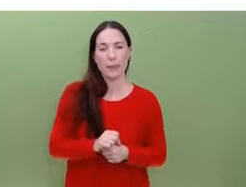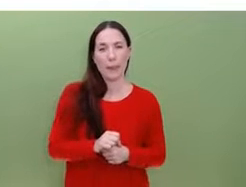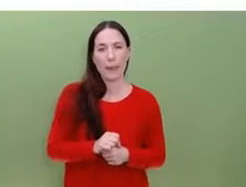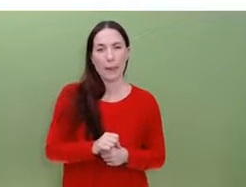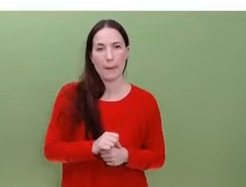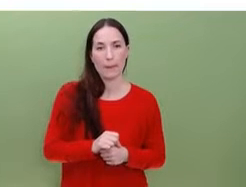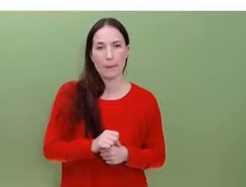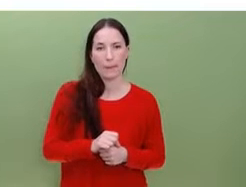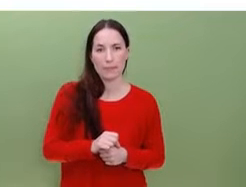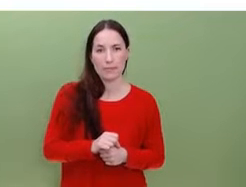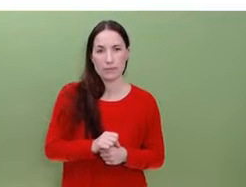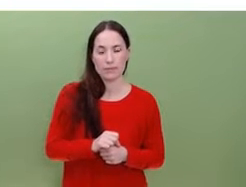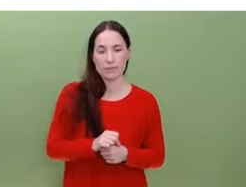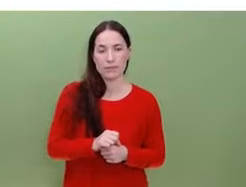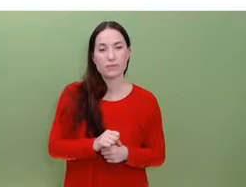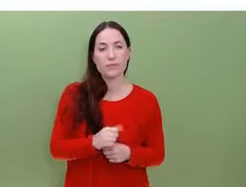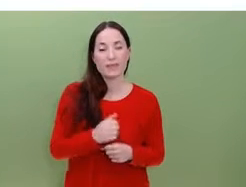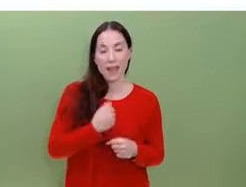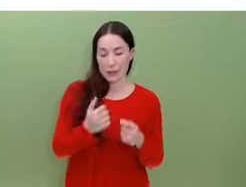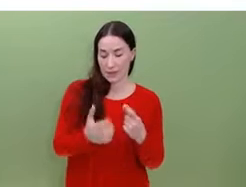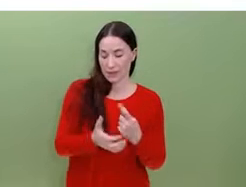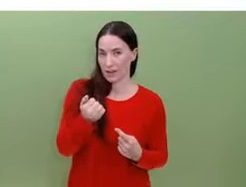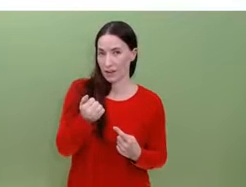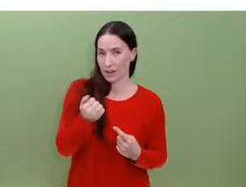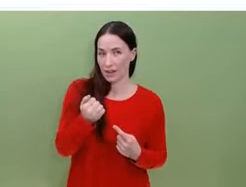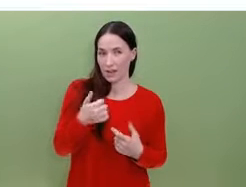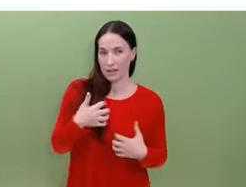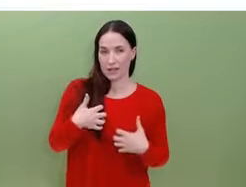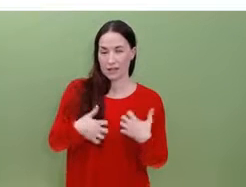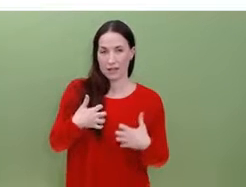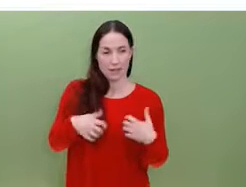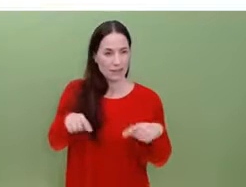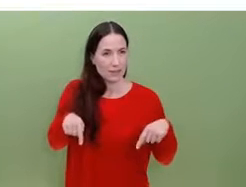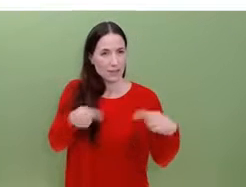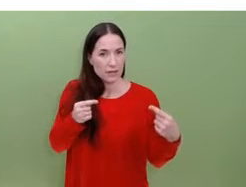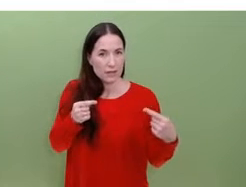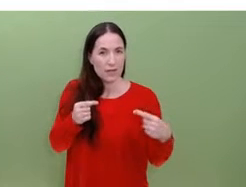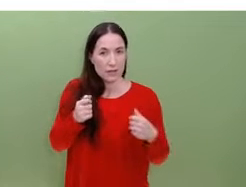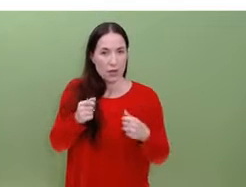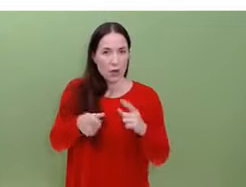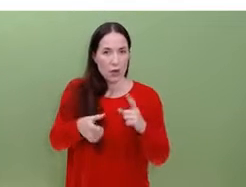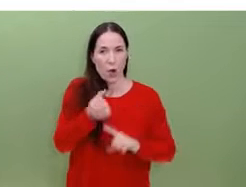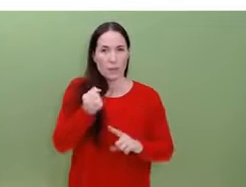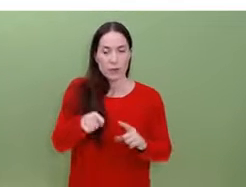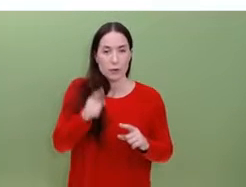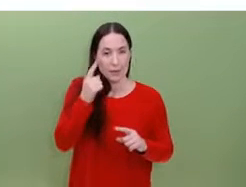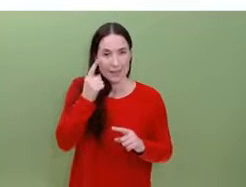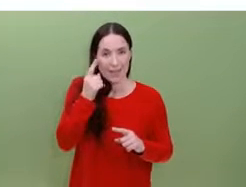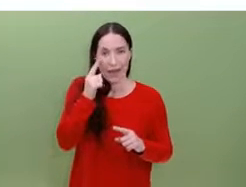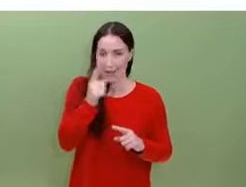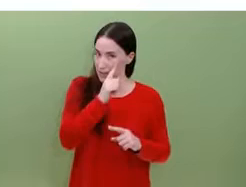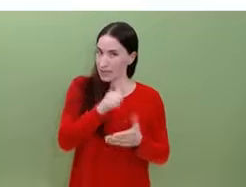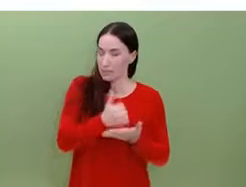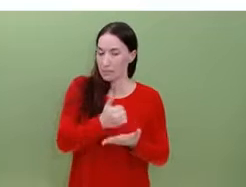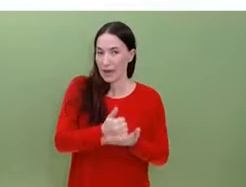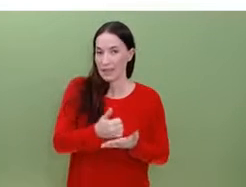What we're discovering, these really exciting opportunities where evidence-based, manualized treatments, as Susan mentioned,